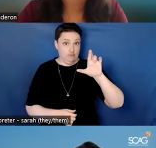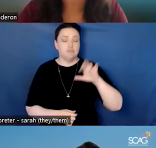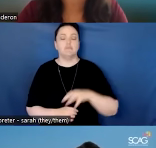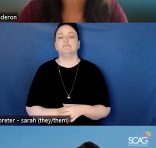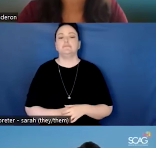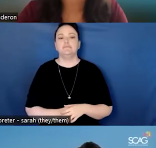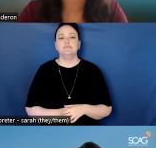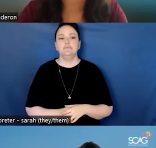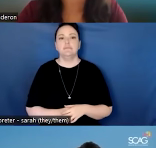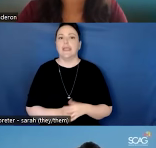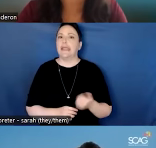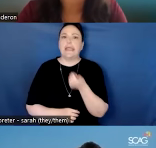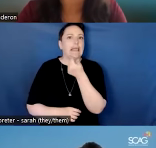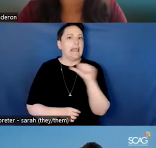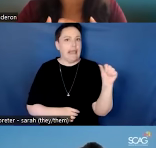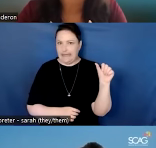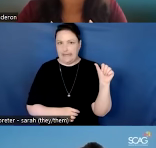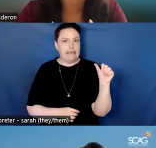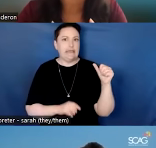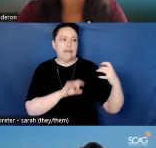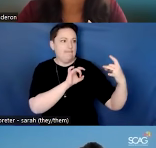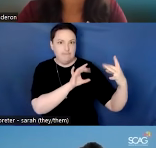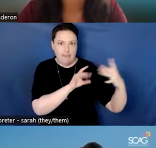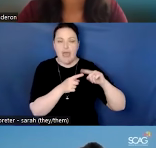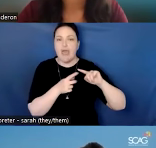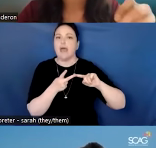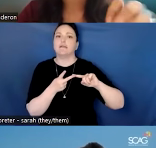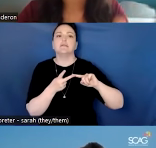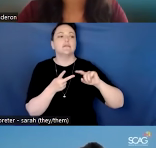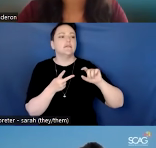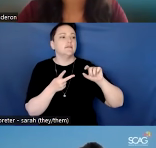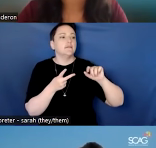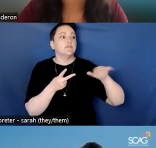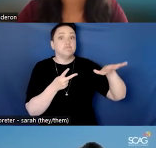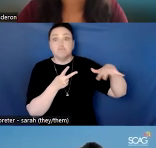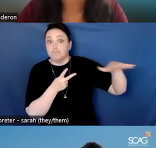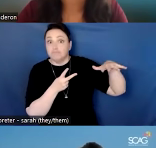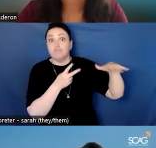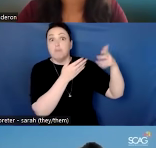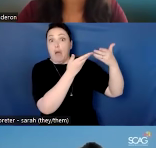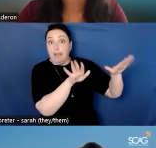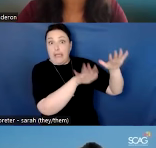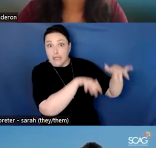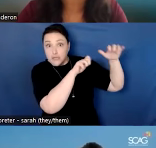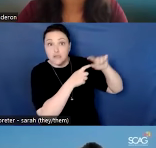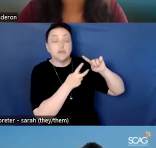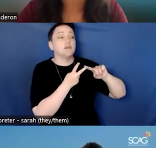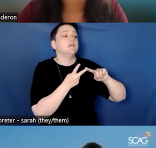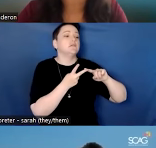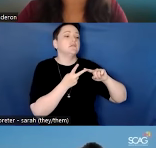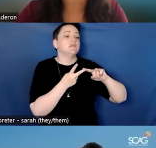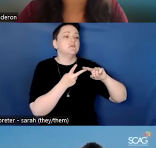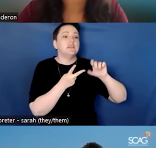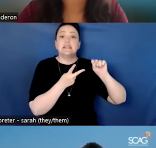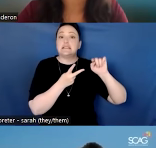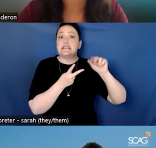and finalize the draft based on public and stakeholder input. This is not a separate document, but